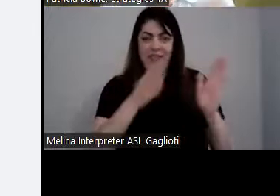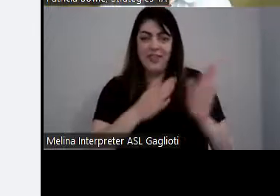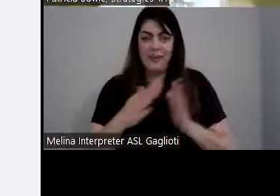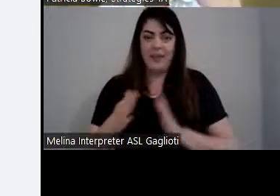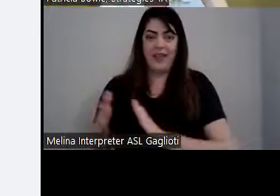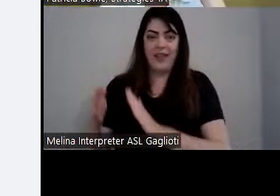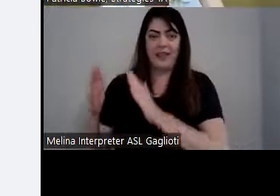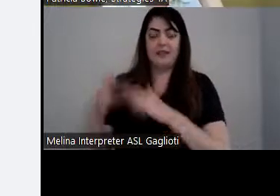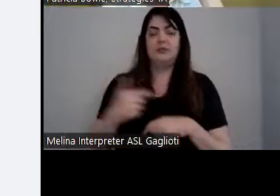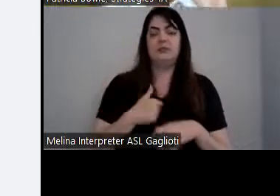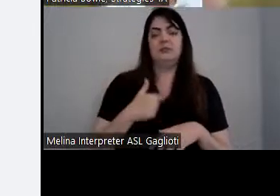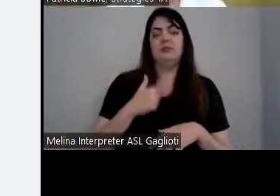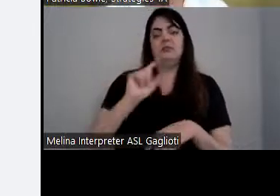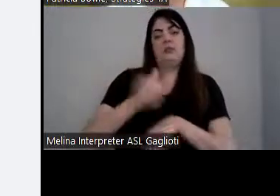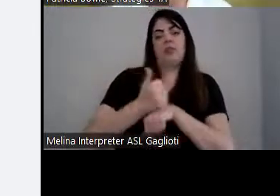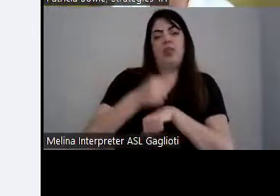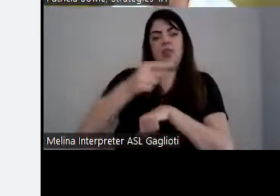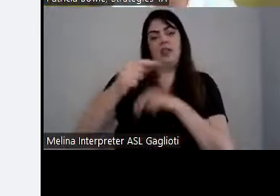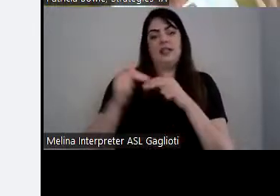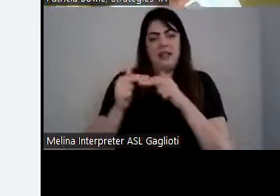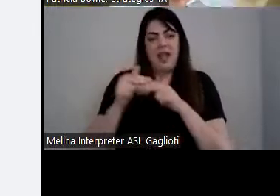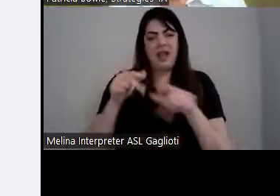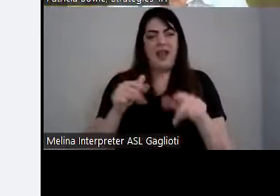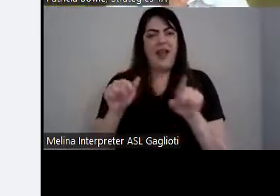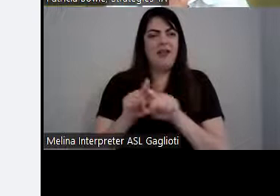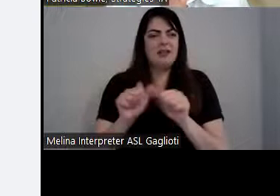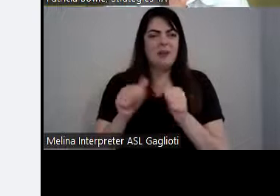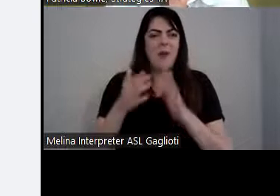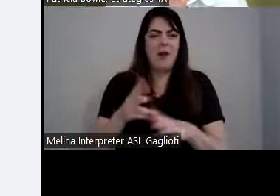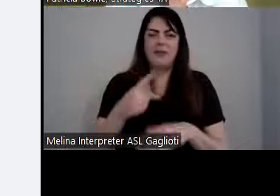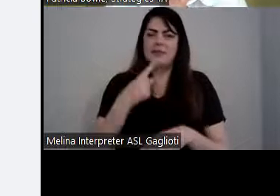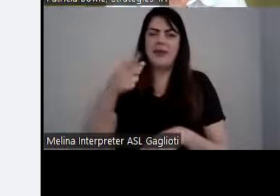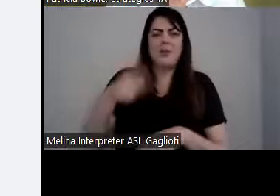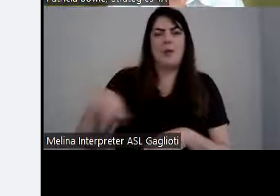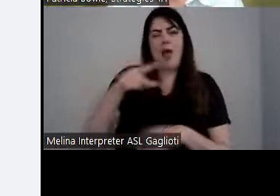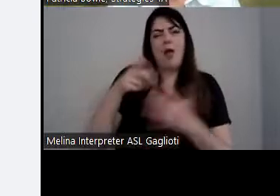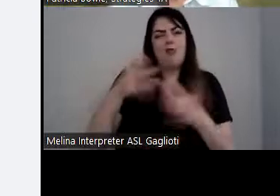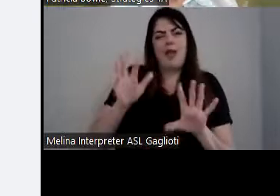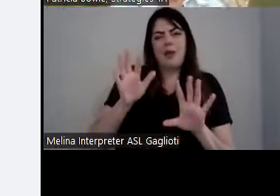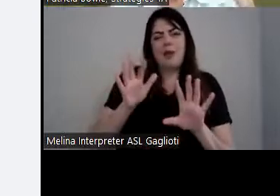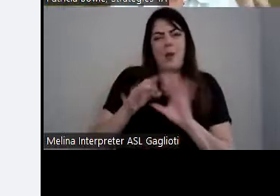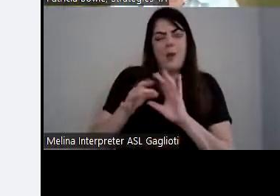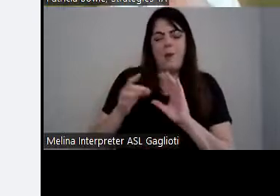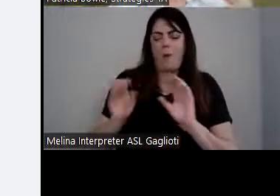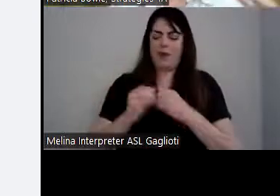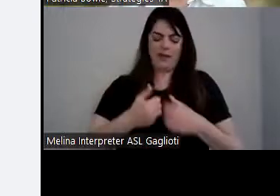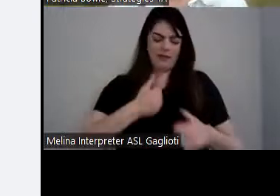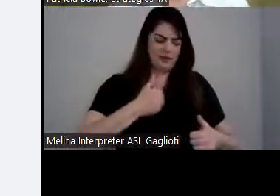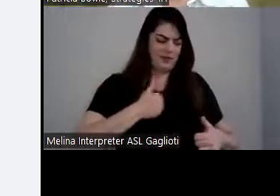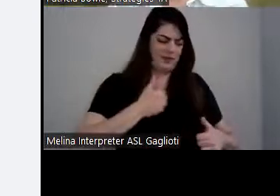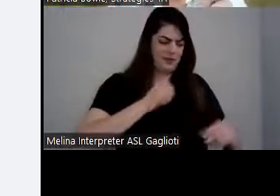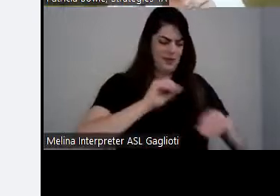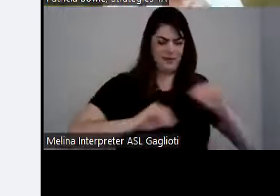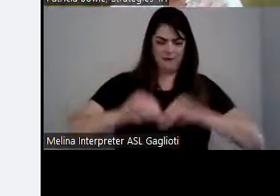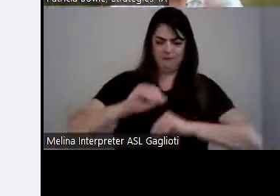this slide here, right, as a way to say you all are already organizing yourselves, right, in a variety of